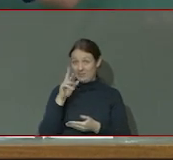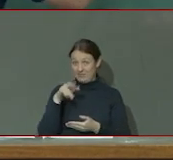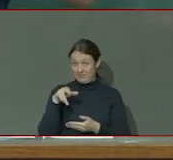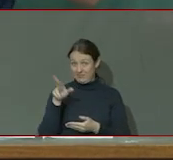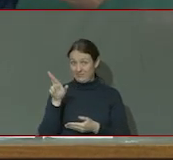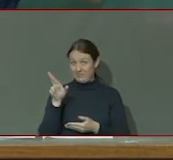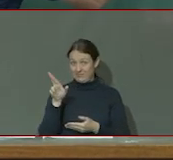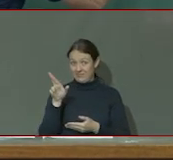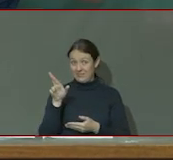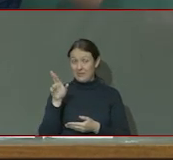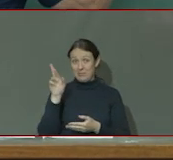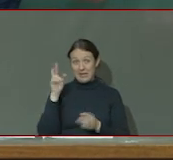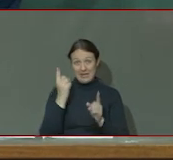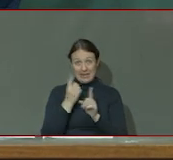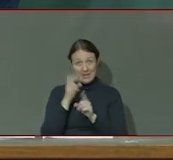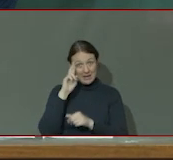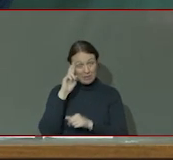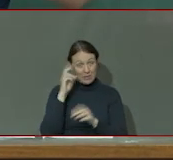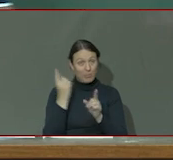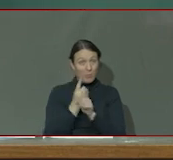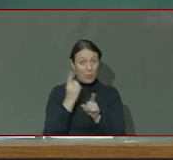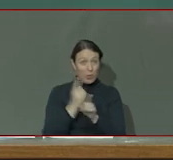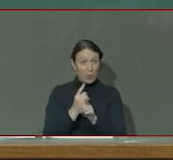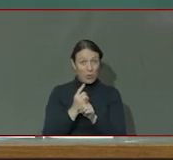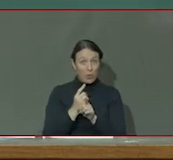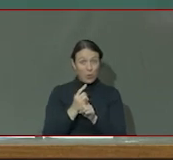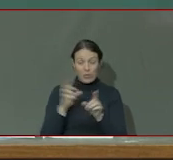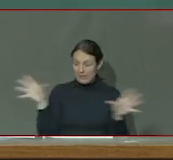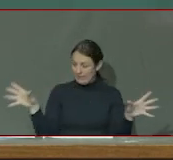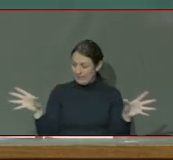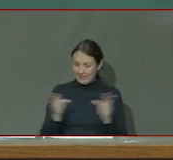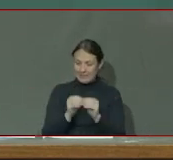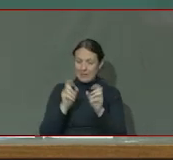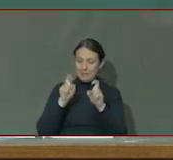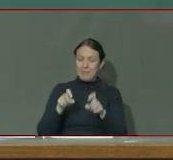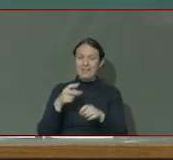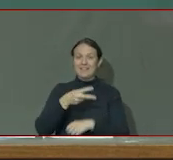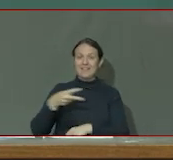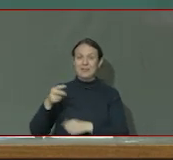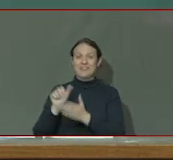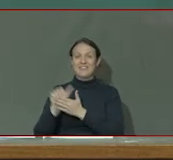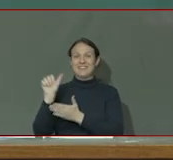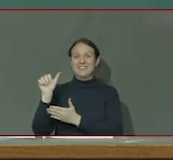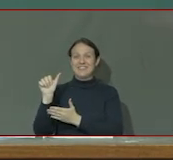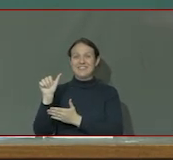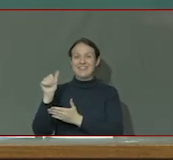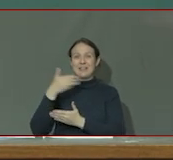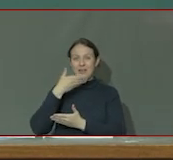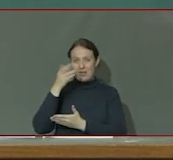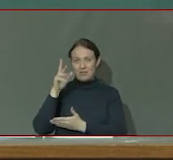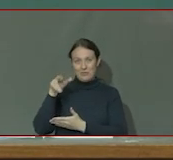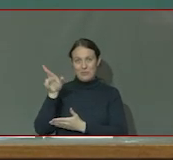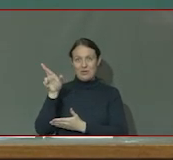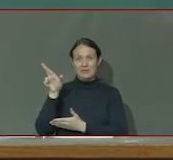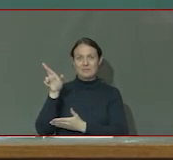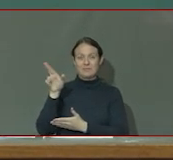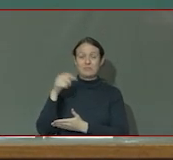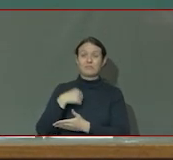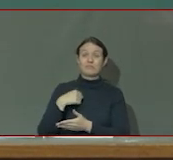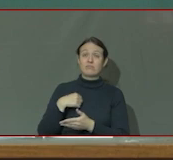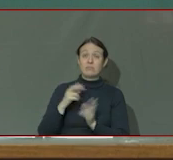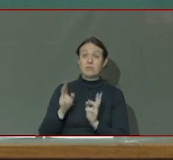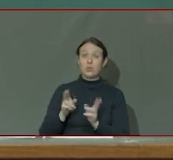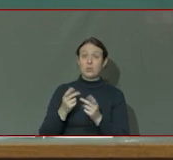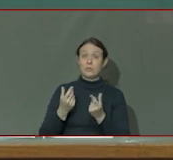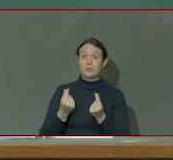it adds up, always please check. If it adds up to 16, then your answer is correct. What I normally do,